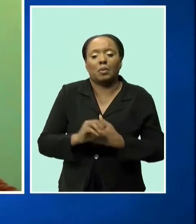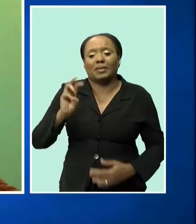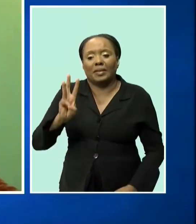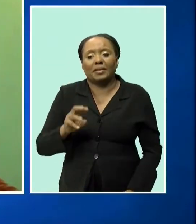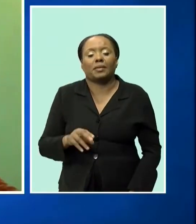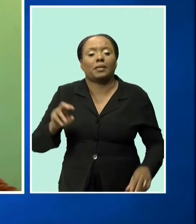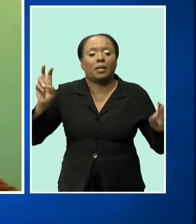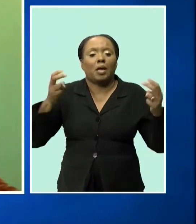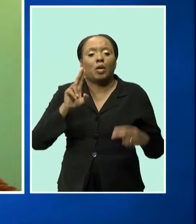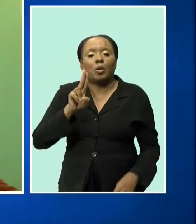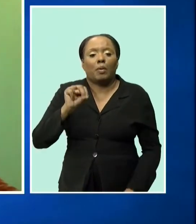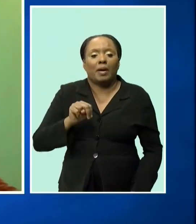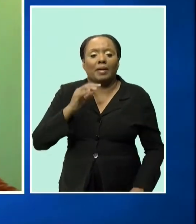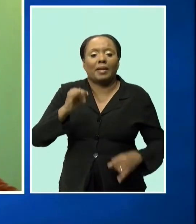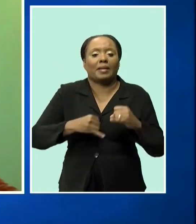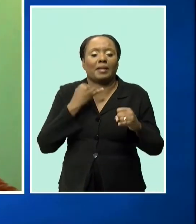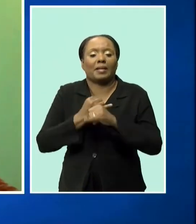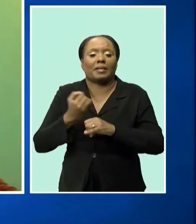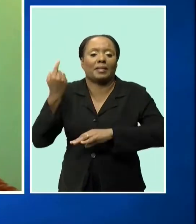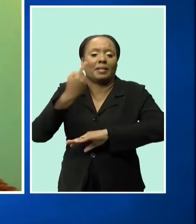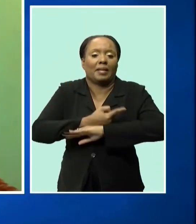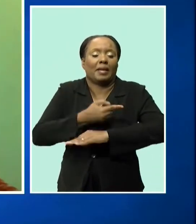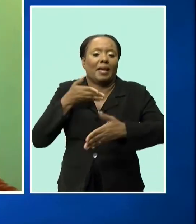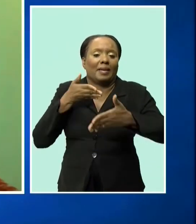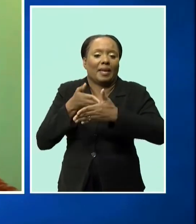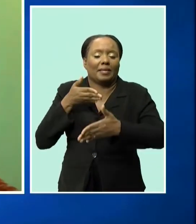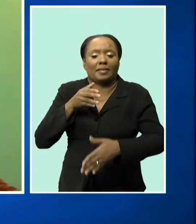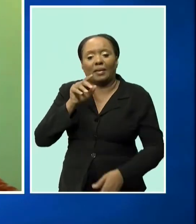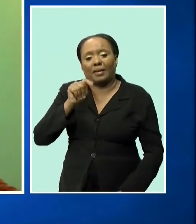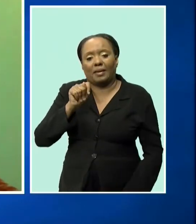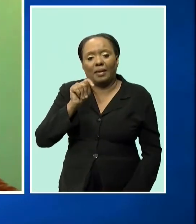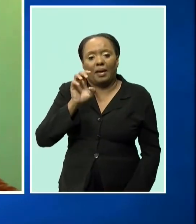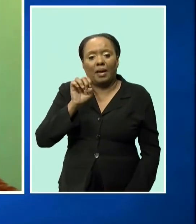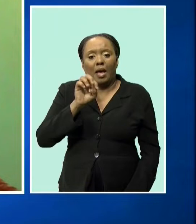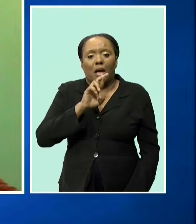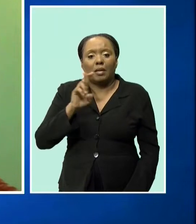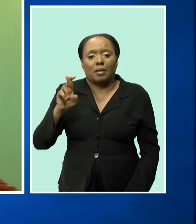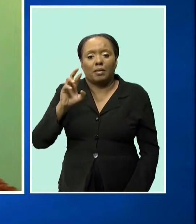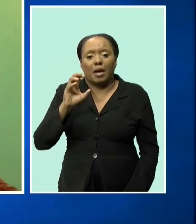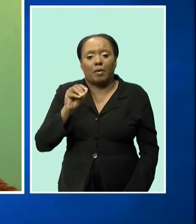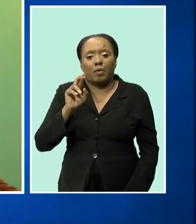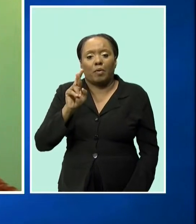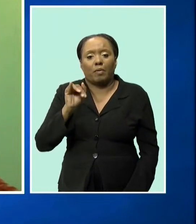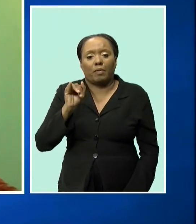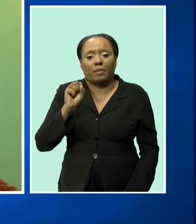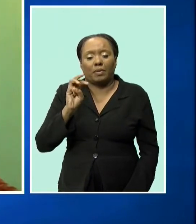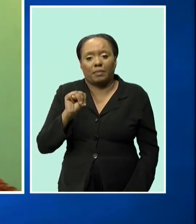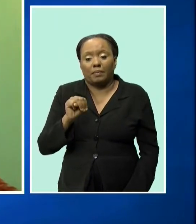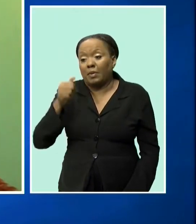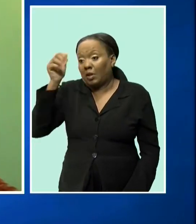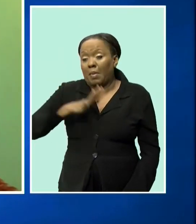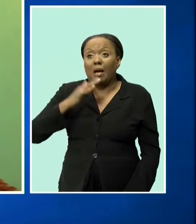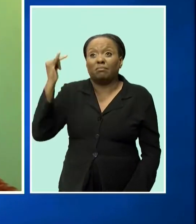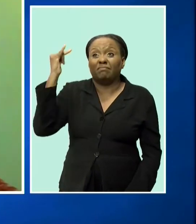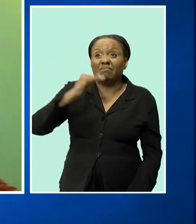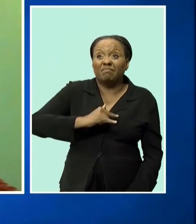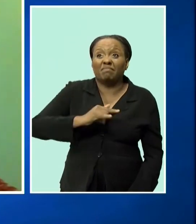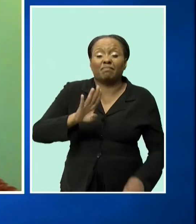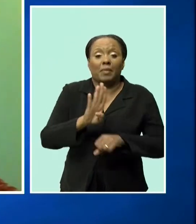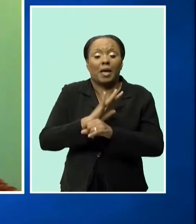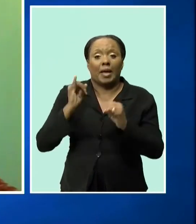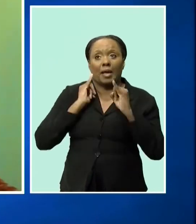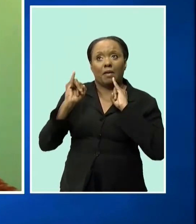International Day Against Terrorism. So he heard about this. He actually came to Barbados. He interviewed persons